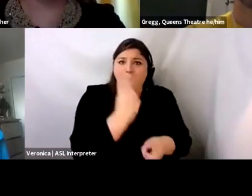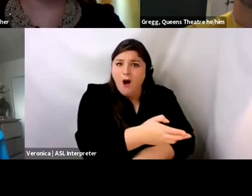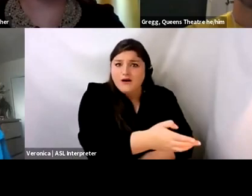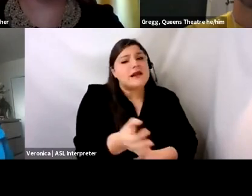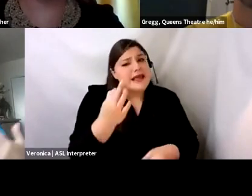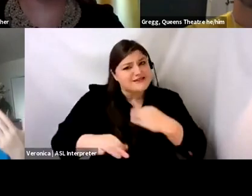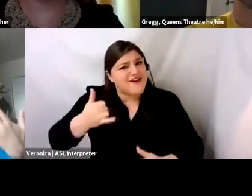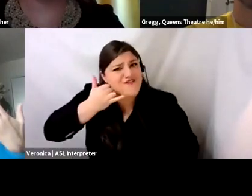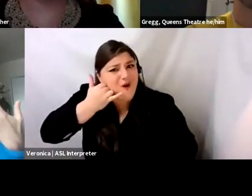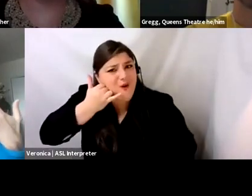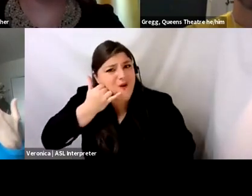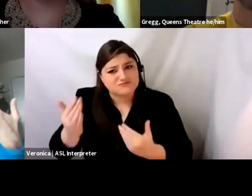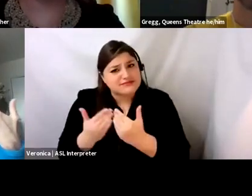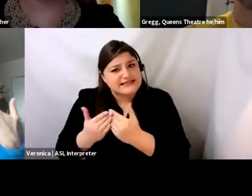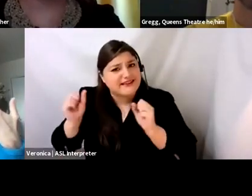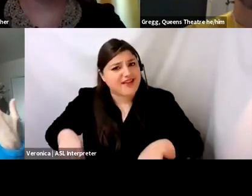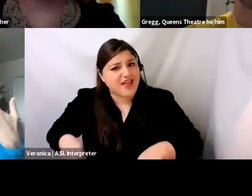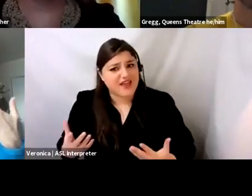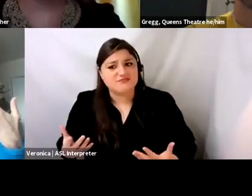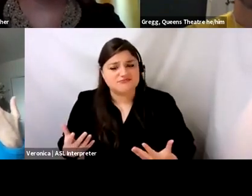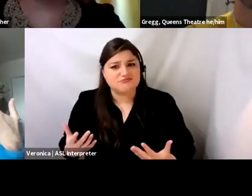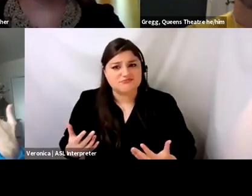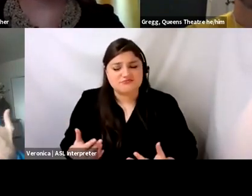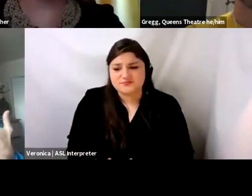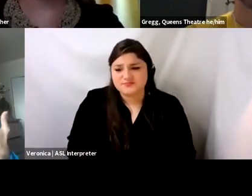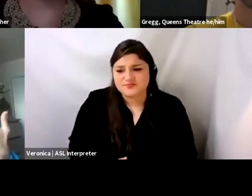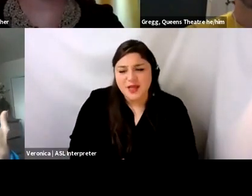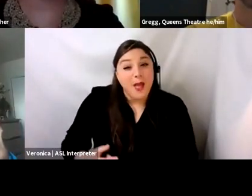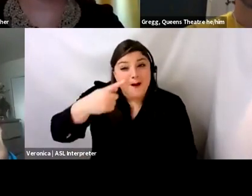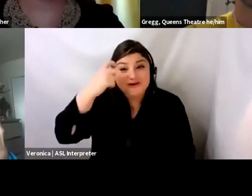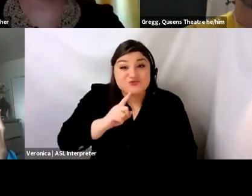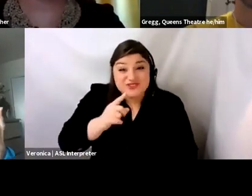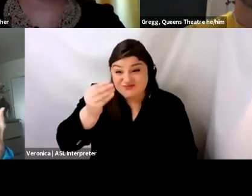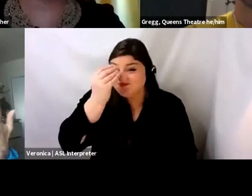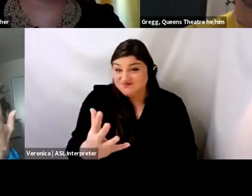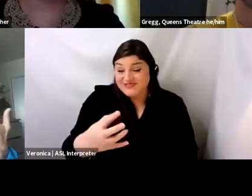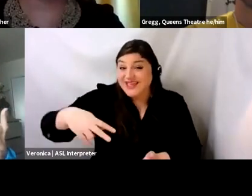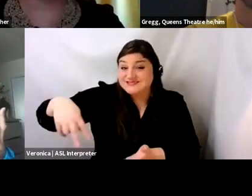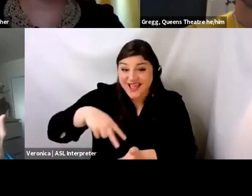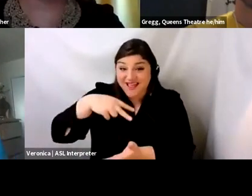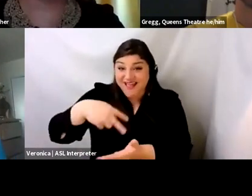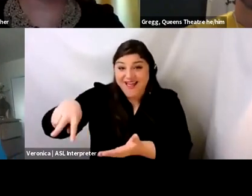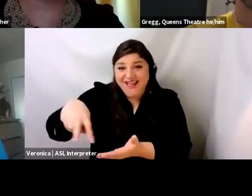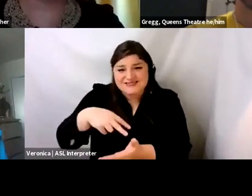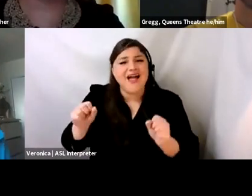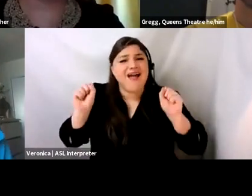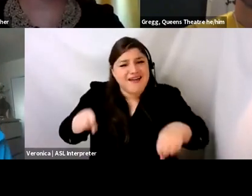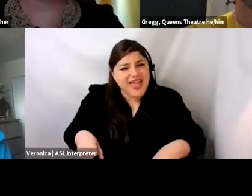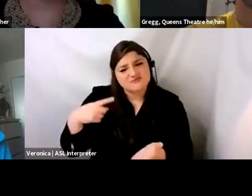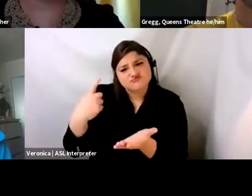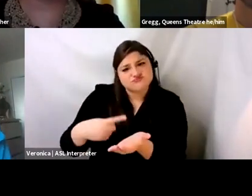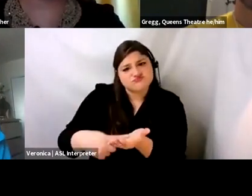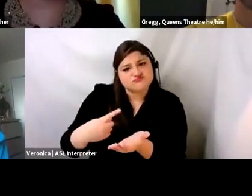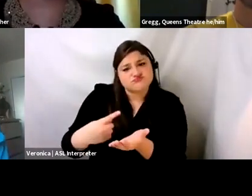telephone. There's so much of the template of dance is just, as can be discussed,